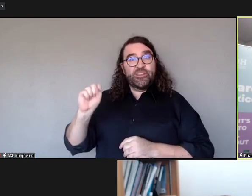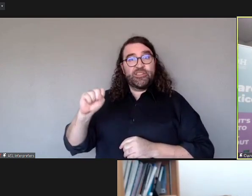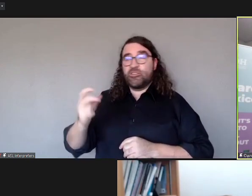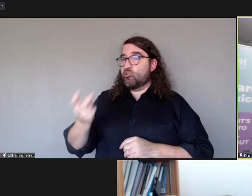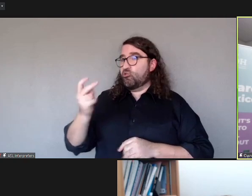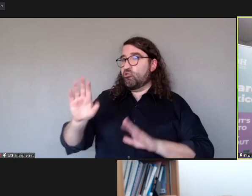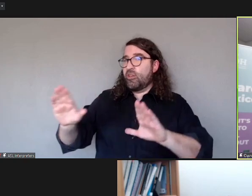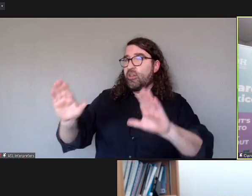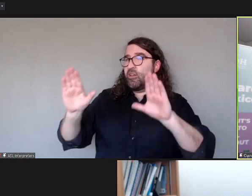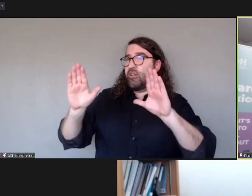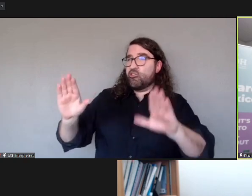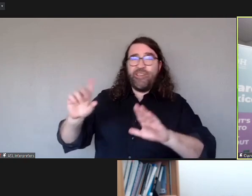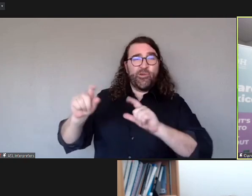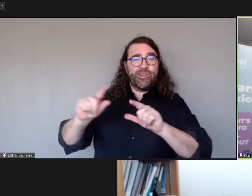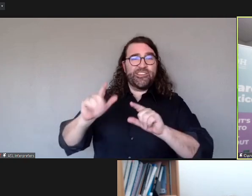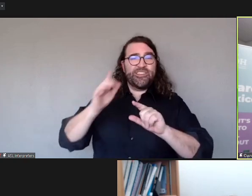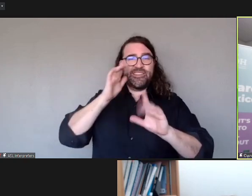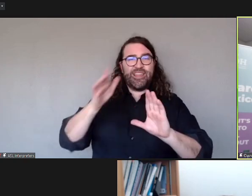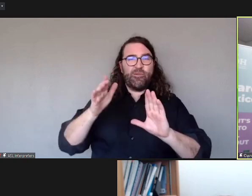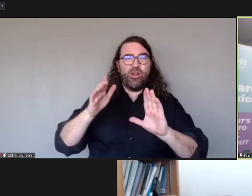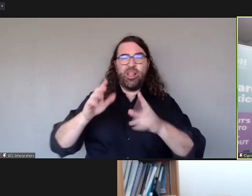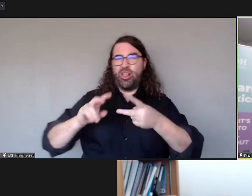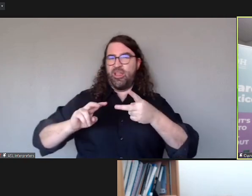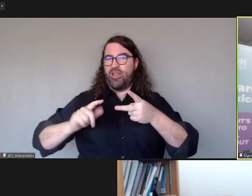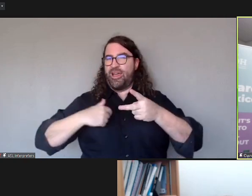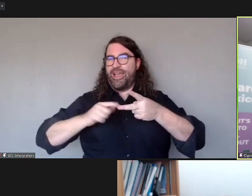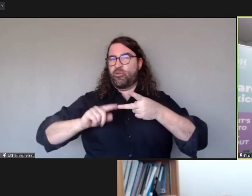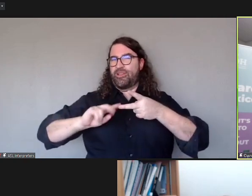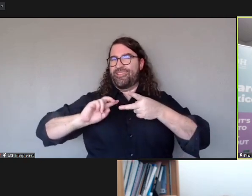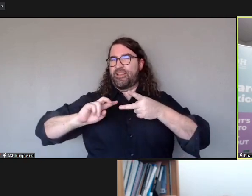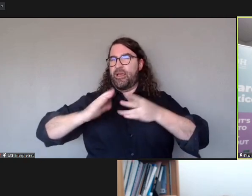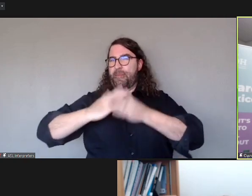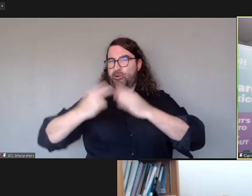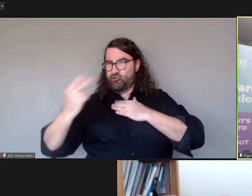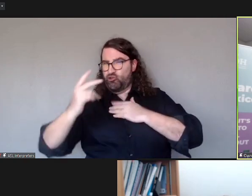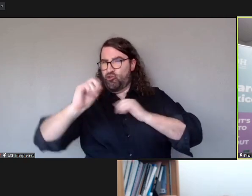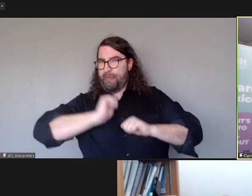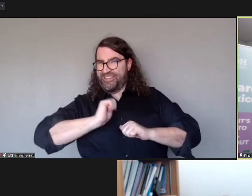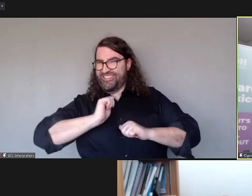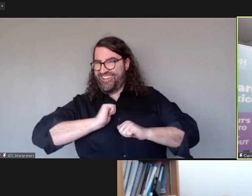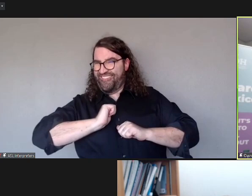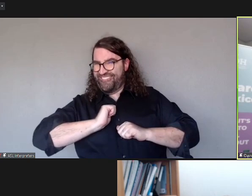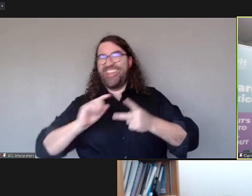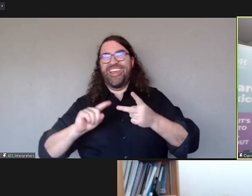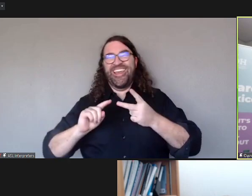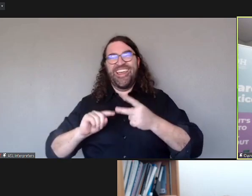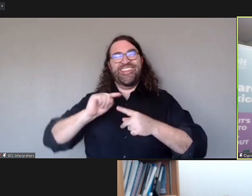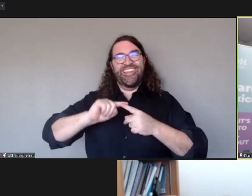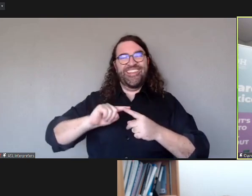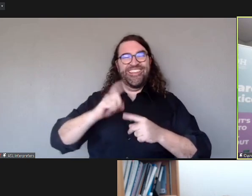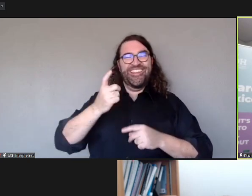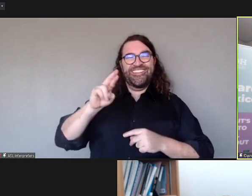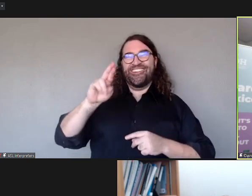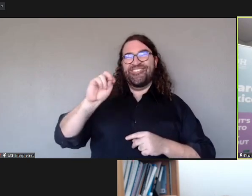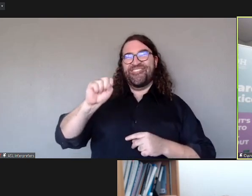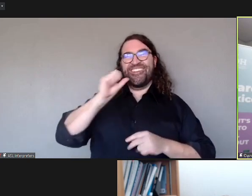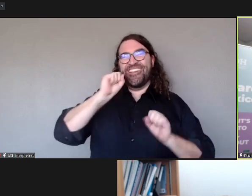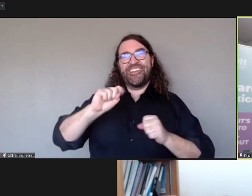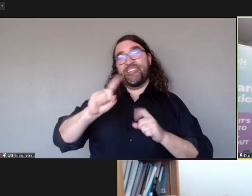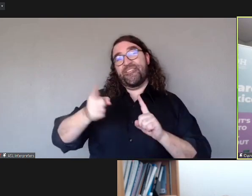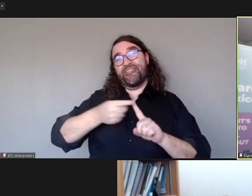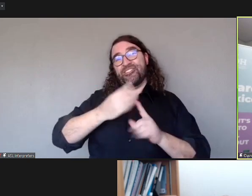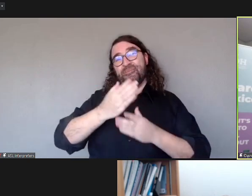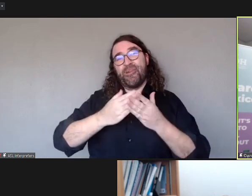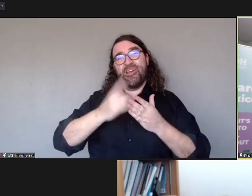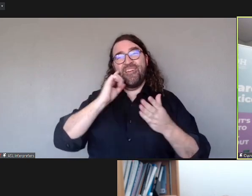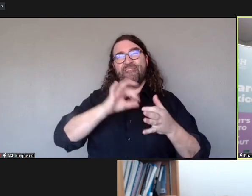let me take the second one, and then I'll let Christine comment on that. And then she can also comment on the first one about